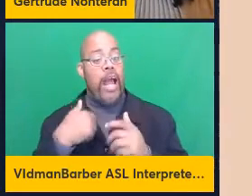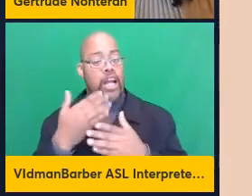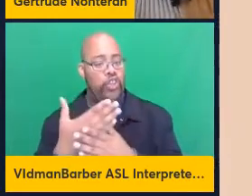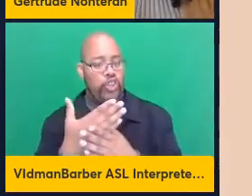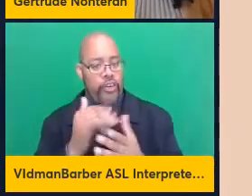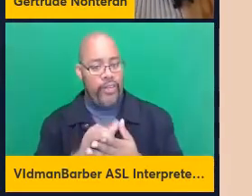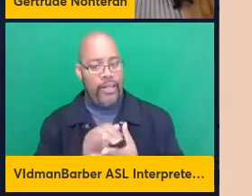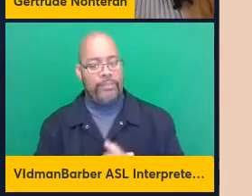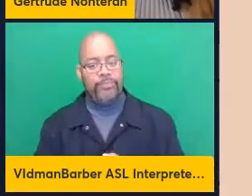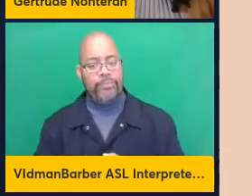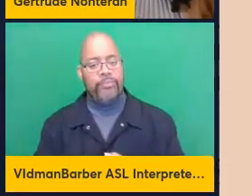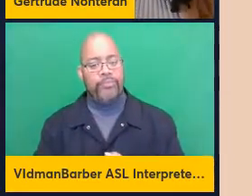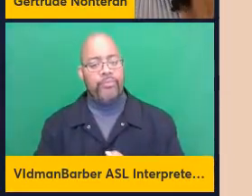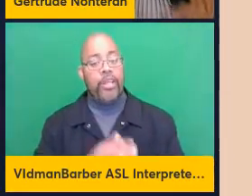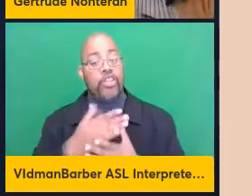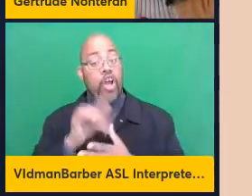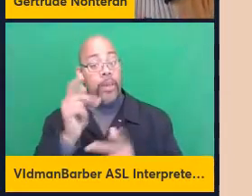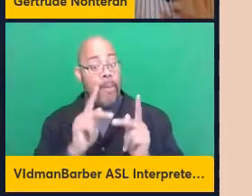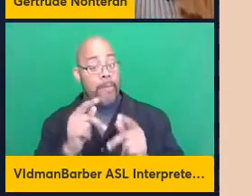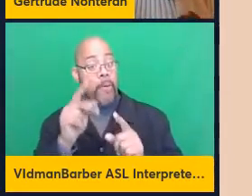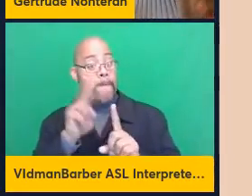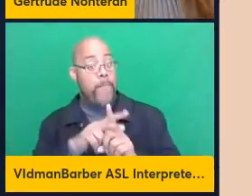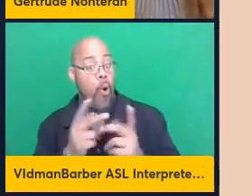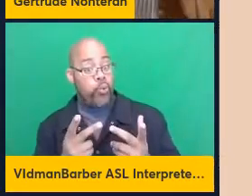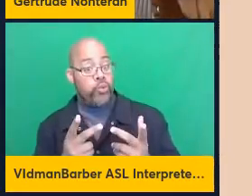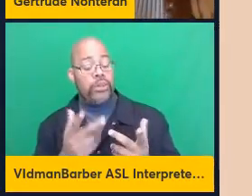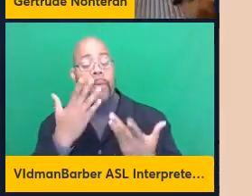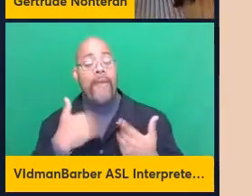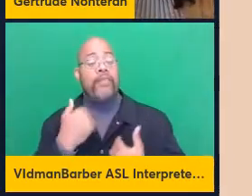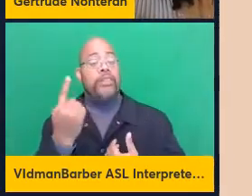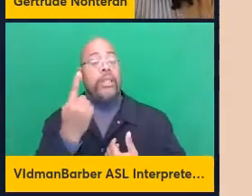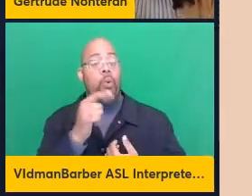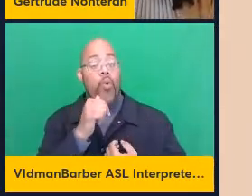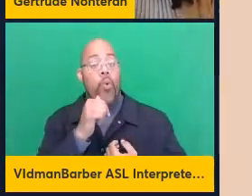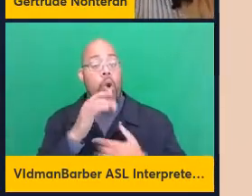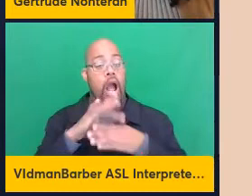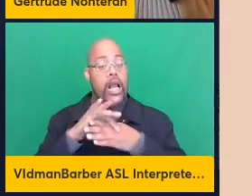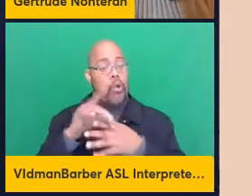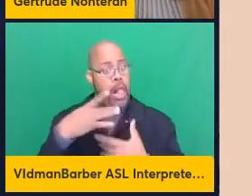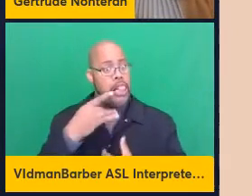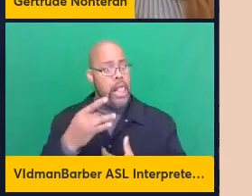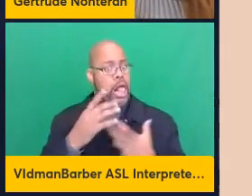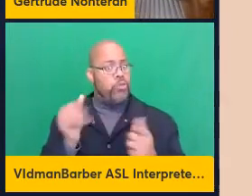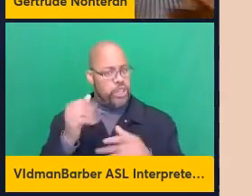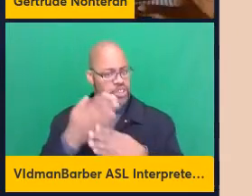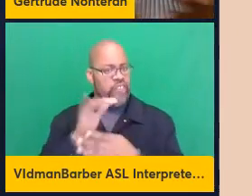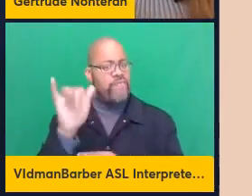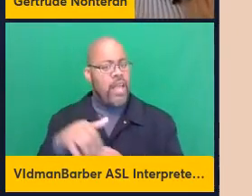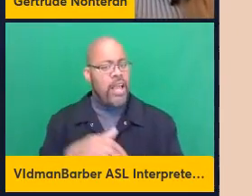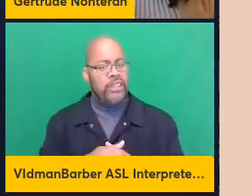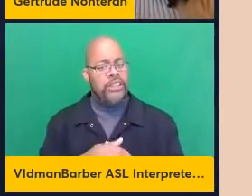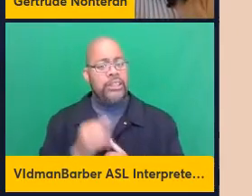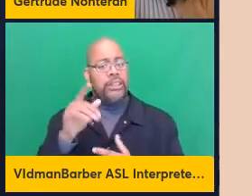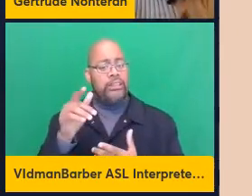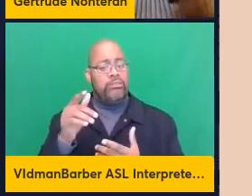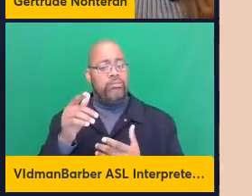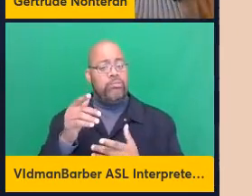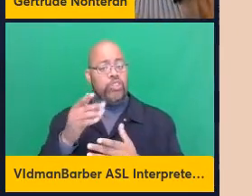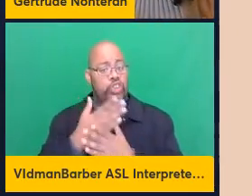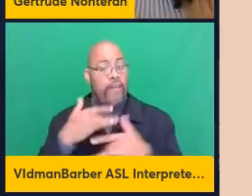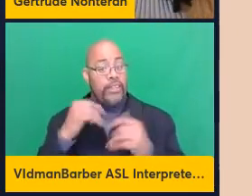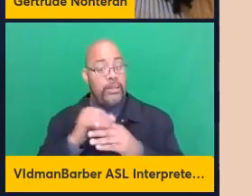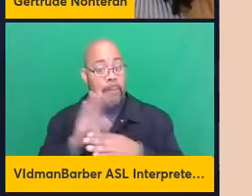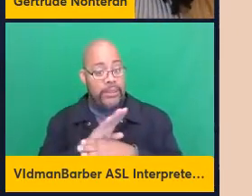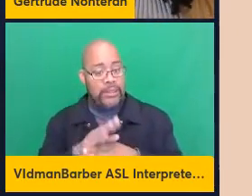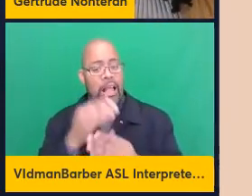around. Share other people's posts. Maybe, there's somebody whose content you like a lot. You can share that. Share events in your industry. Share